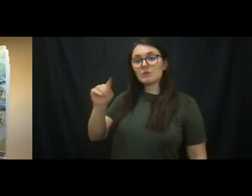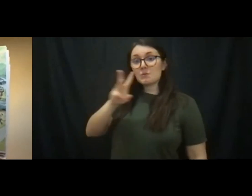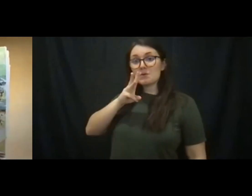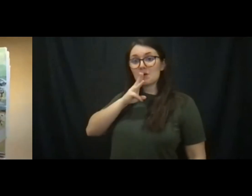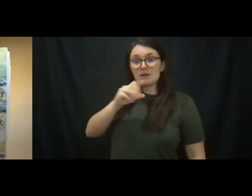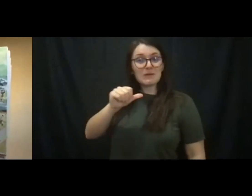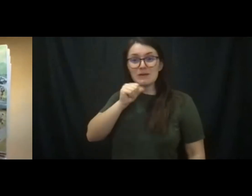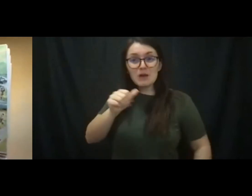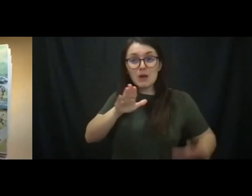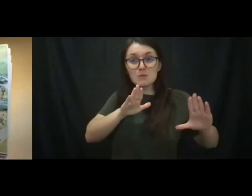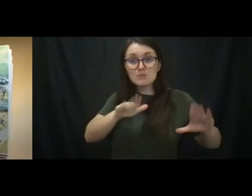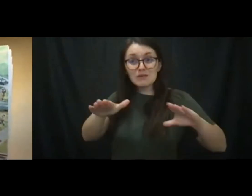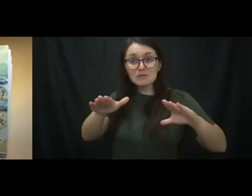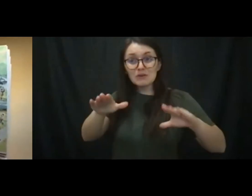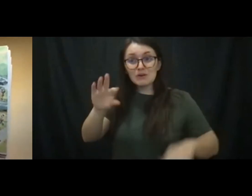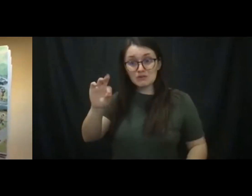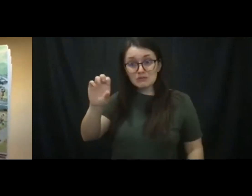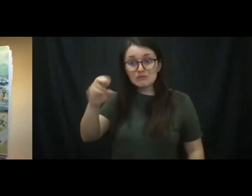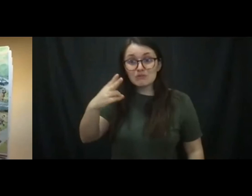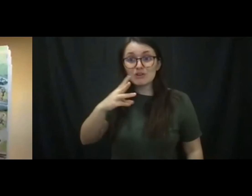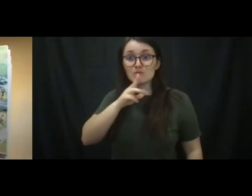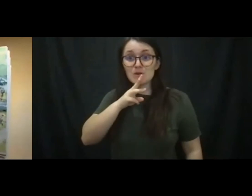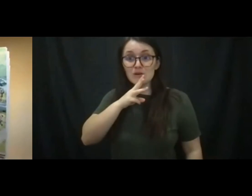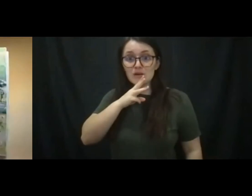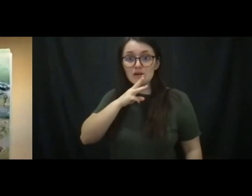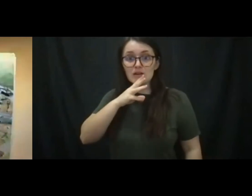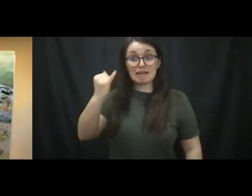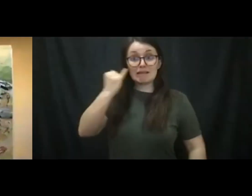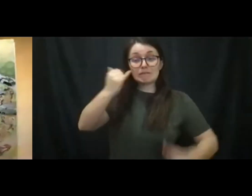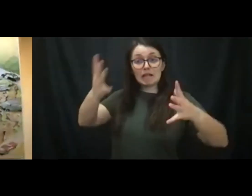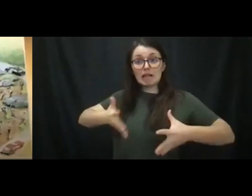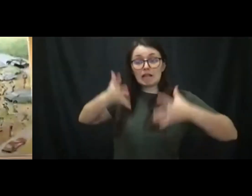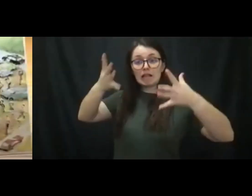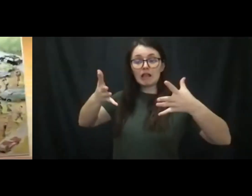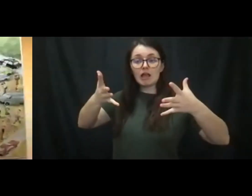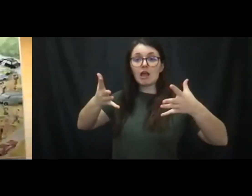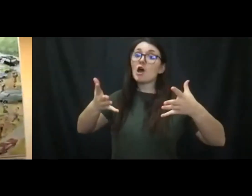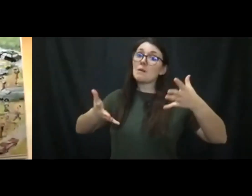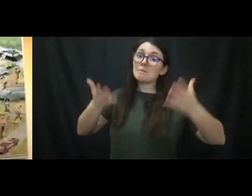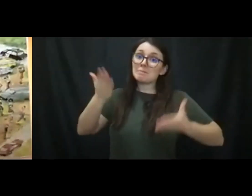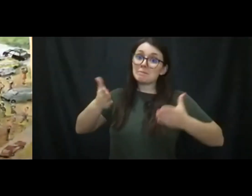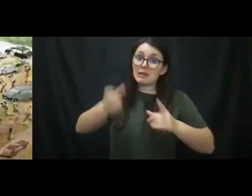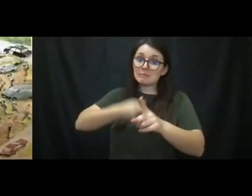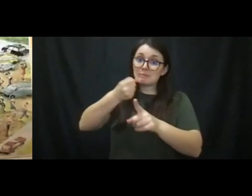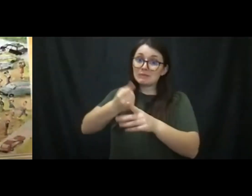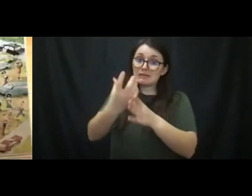rivers. A whale would die if it stayed in fresh water too long. Humphrey was in trouble.